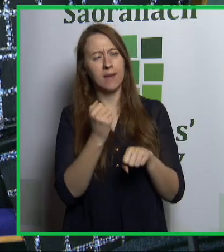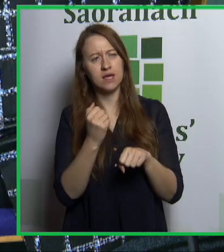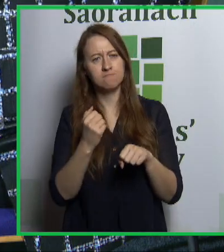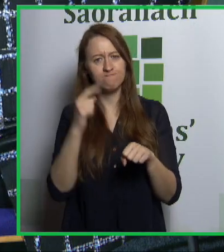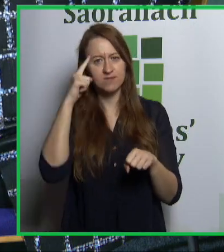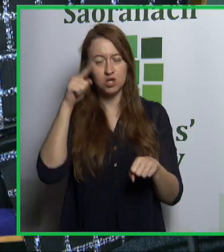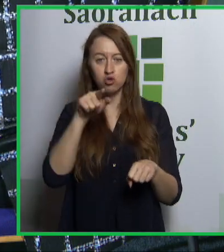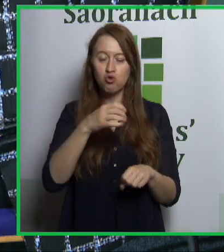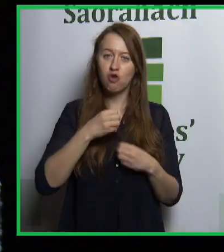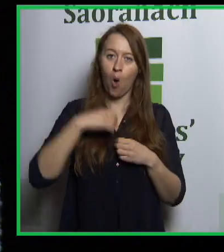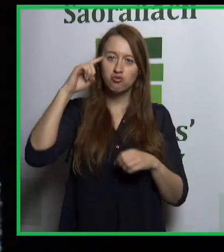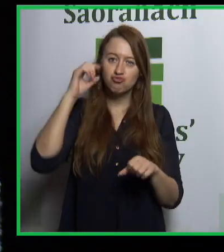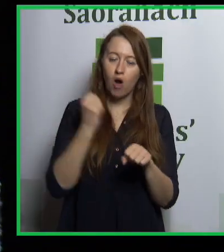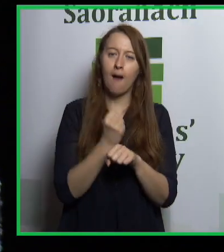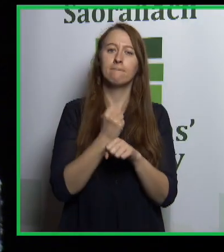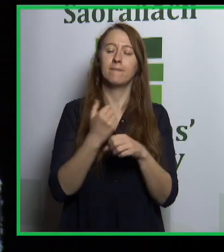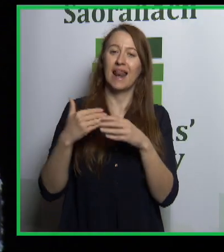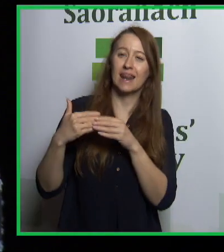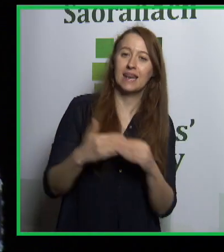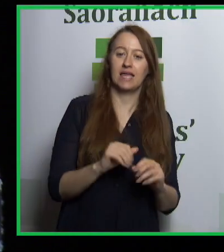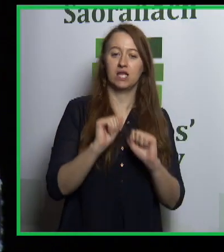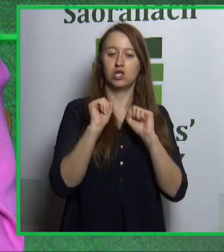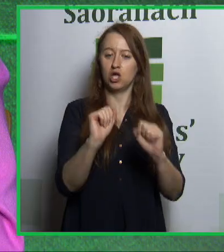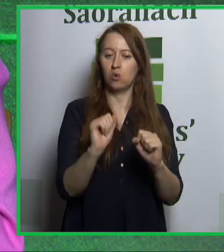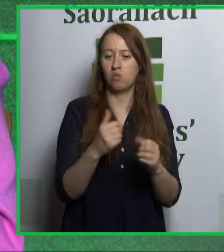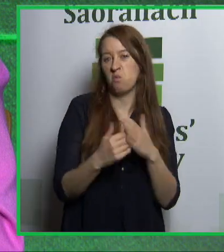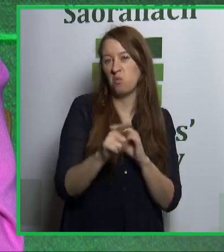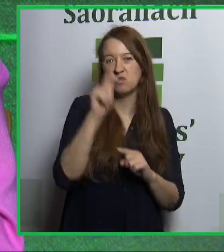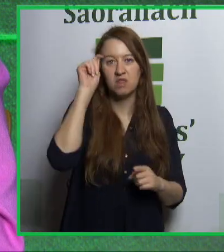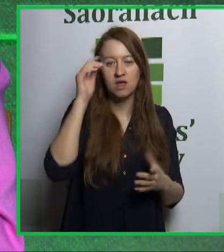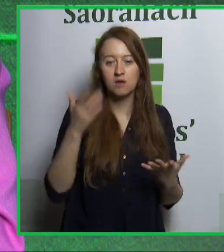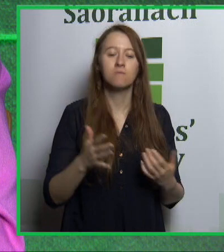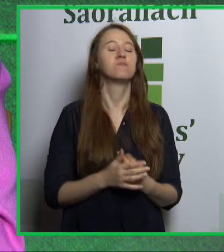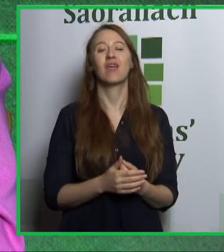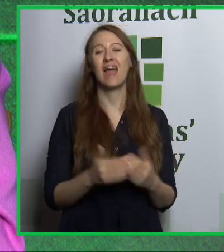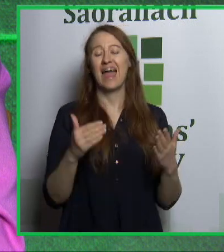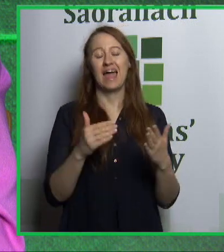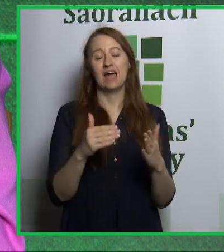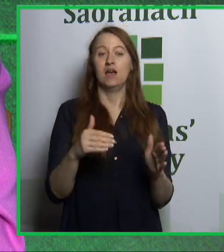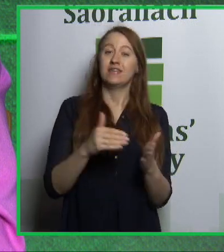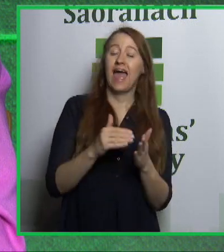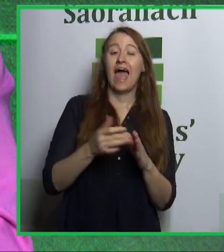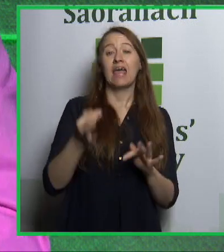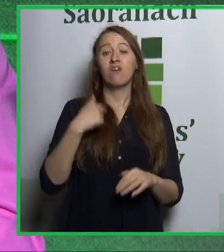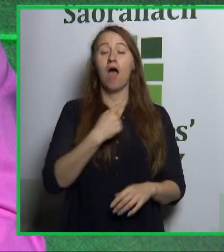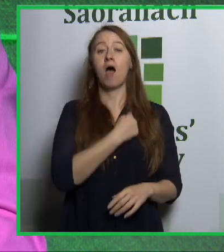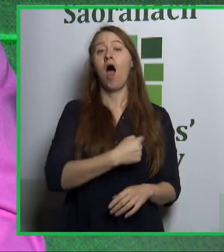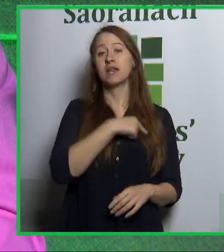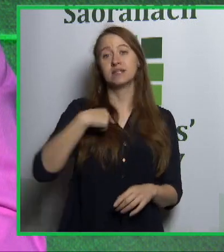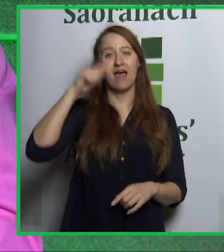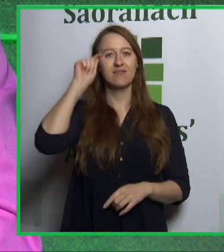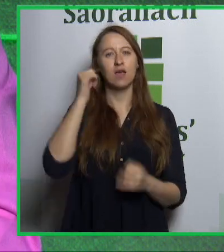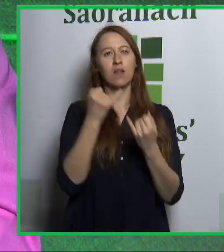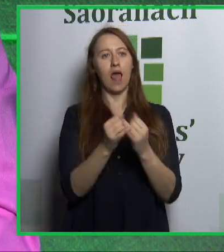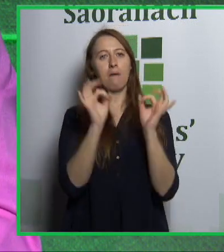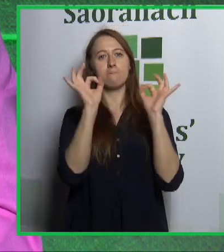using drugs yourself at such a profoundly young age? I think it was like a perfect storm, if I'm honest with you. It was my environment, it was